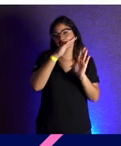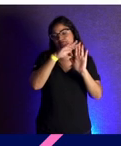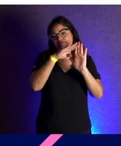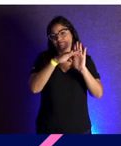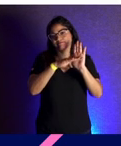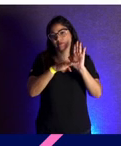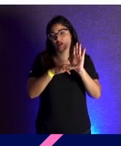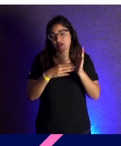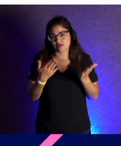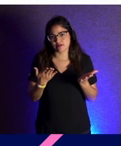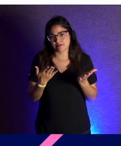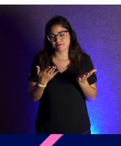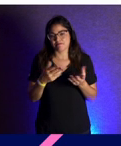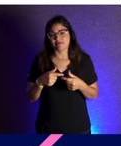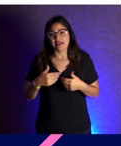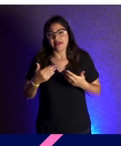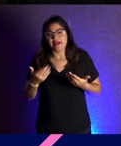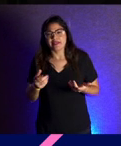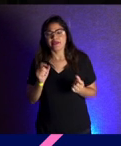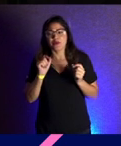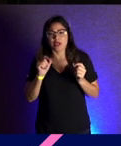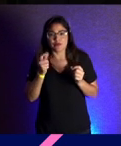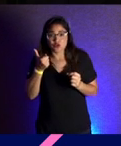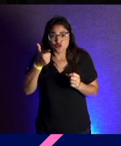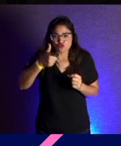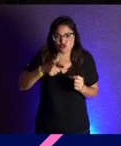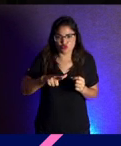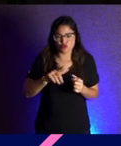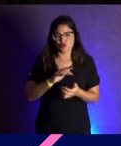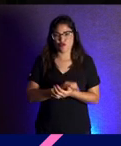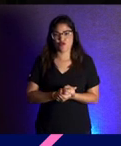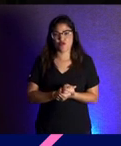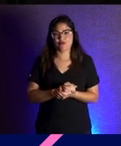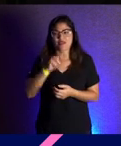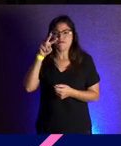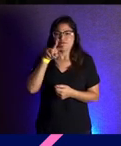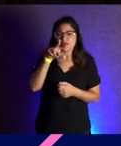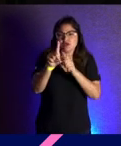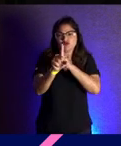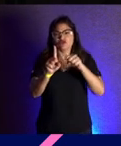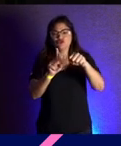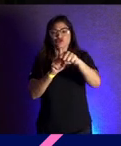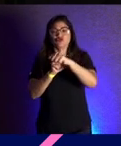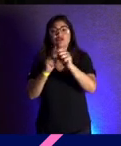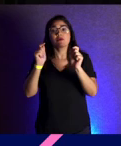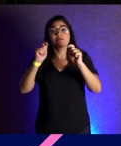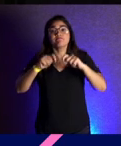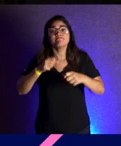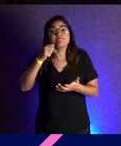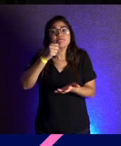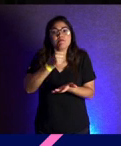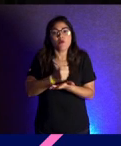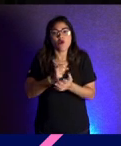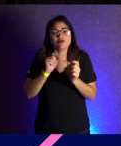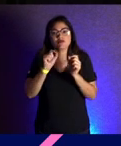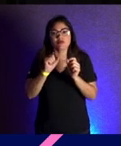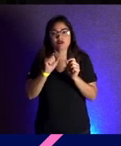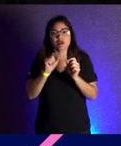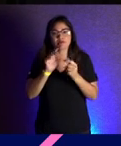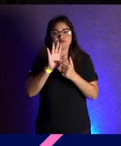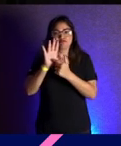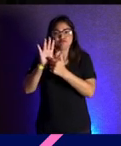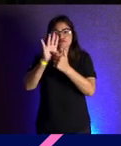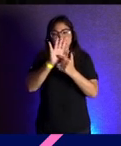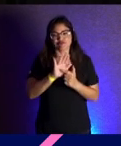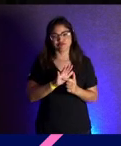availability. And we were teaching social capability to determine data availability. If something is